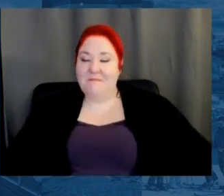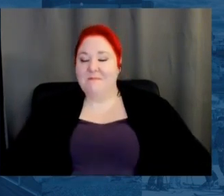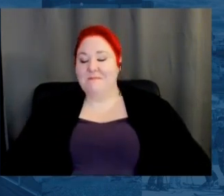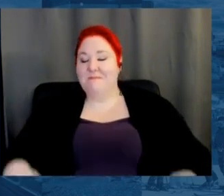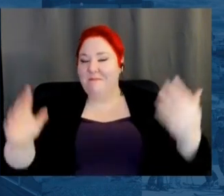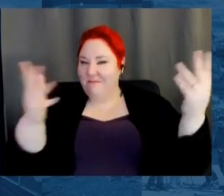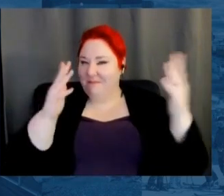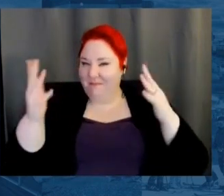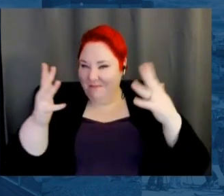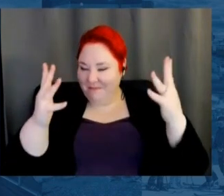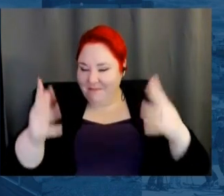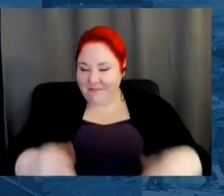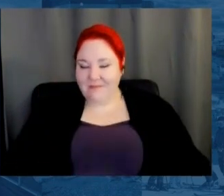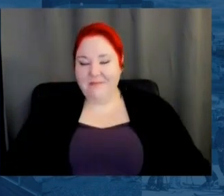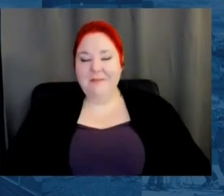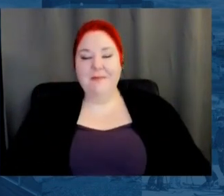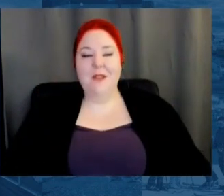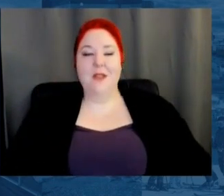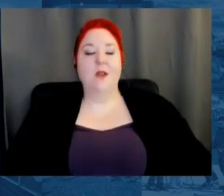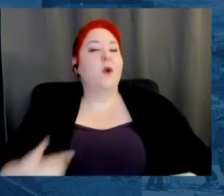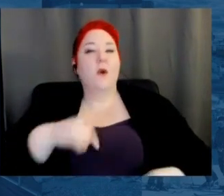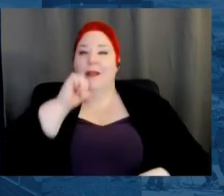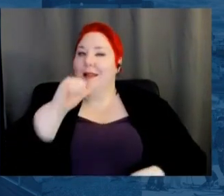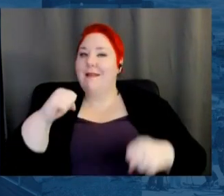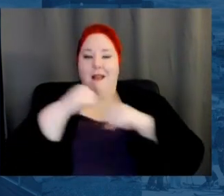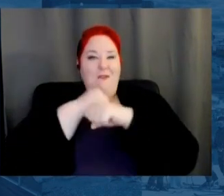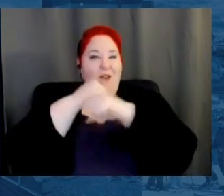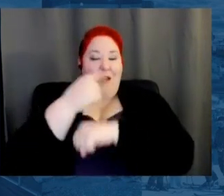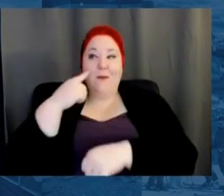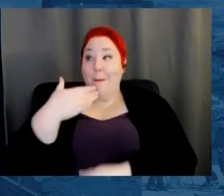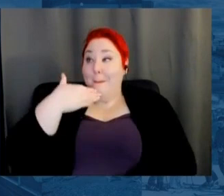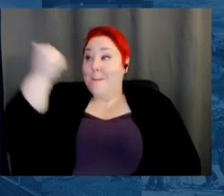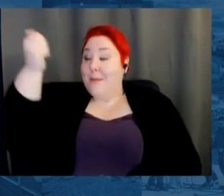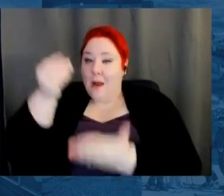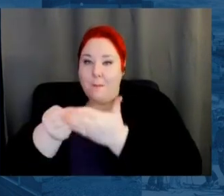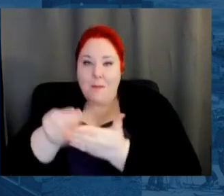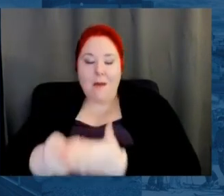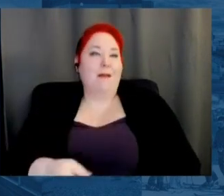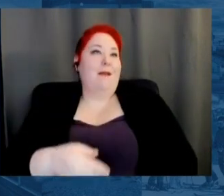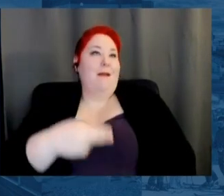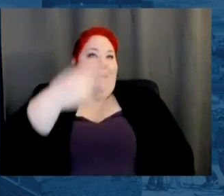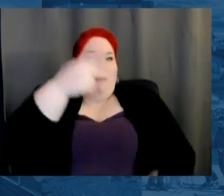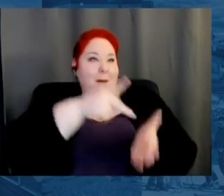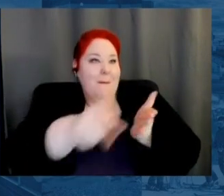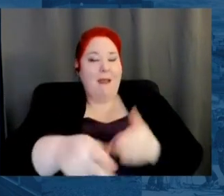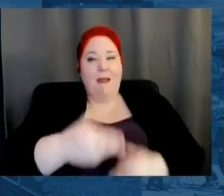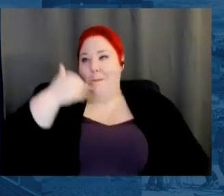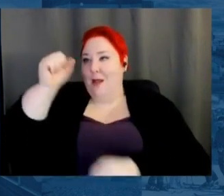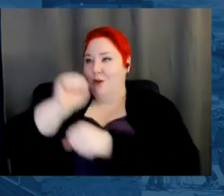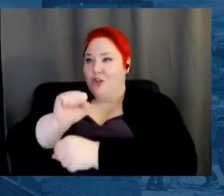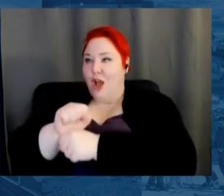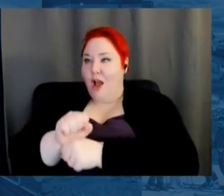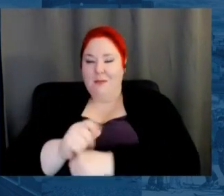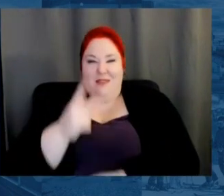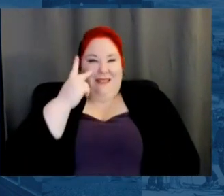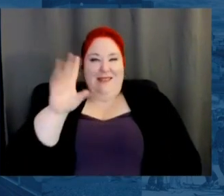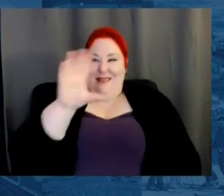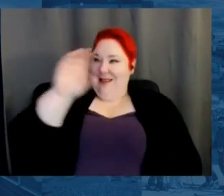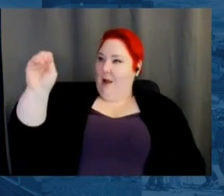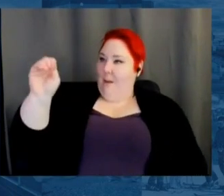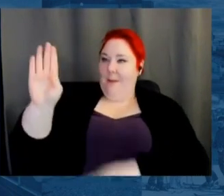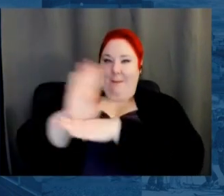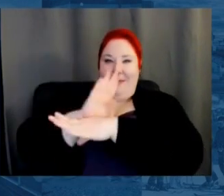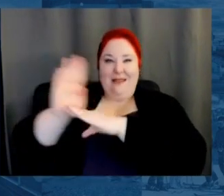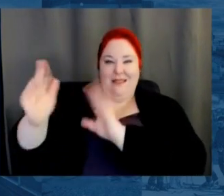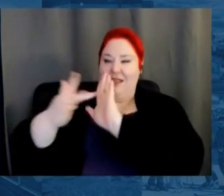We did not fight for better wages, better jobs, higher pay, to just watch unscrupulous companies make a buck off of